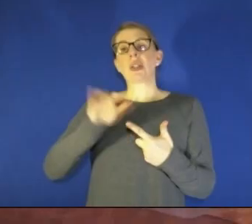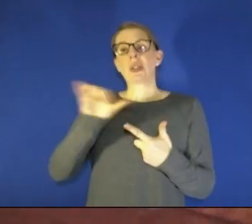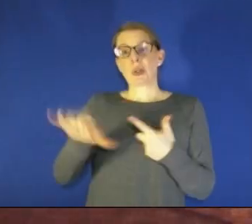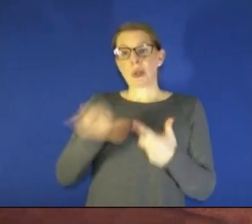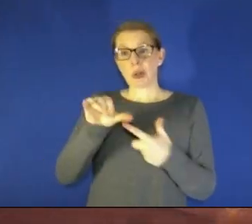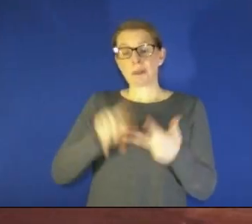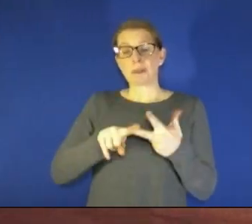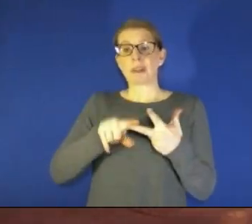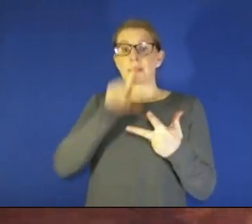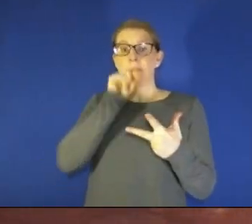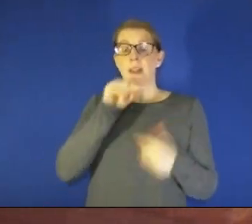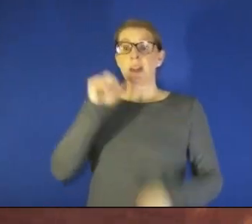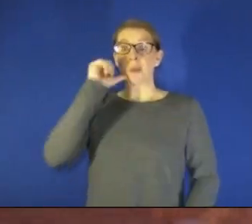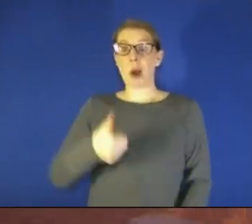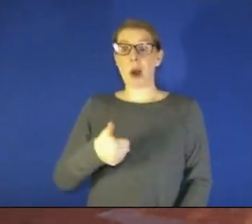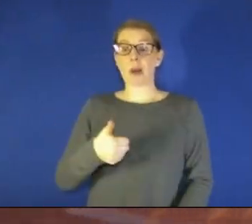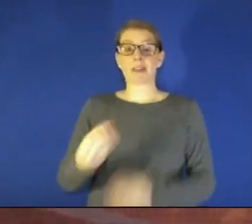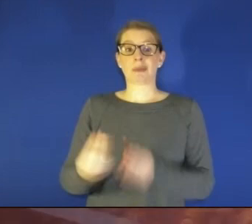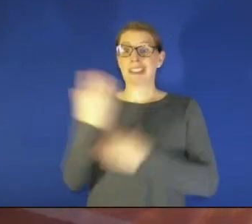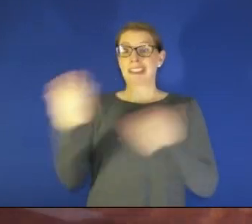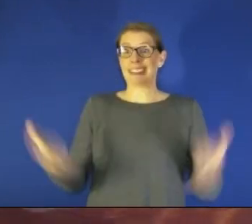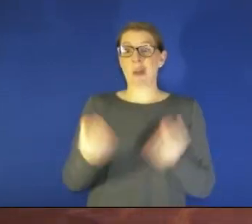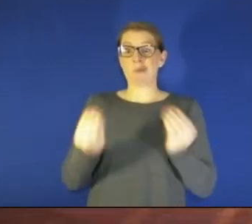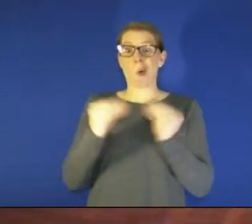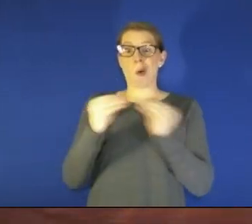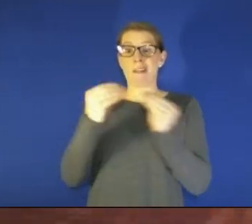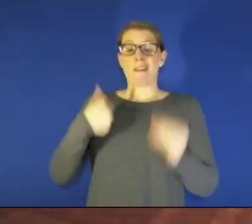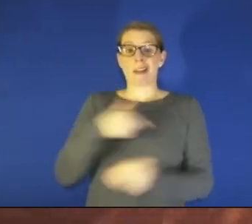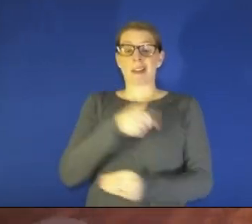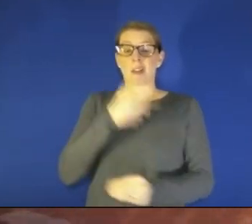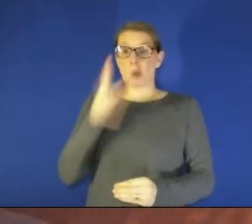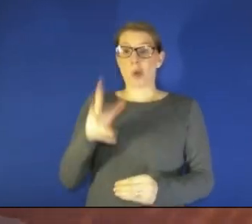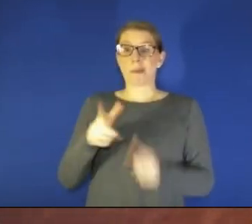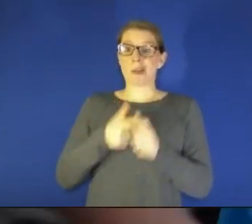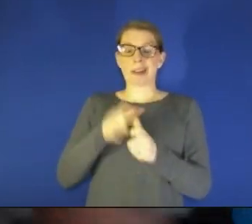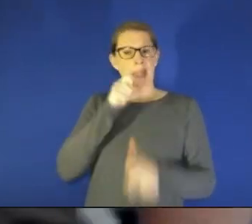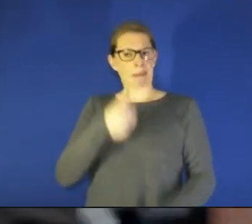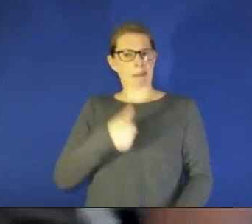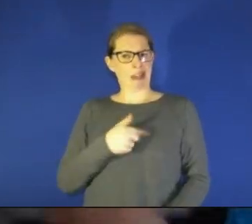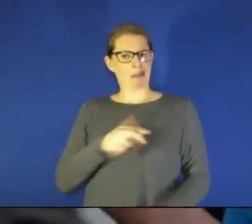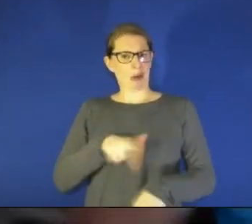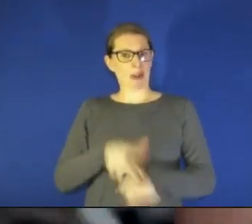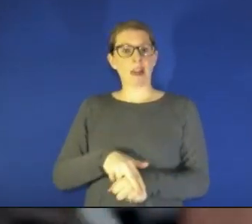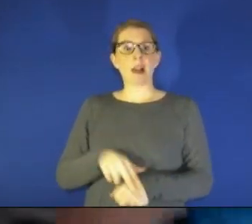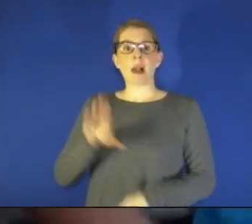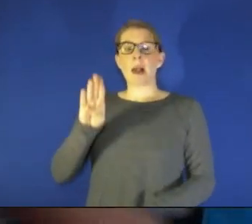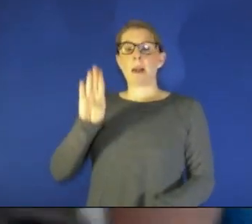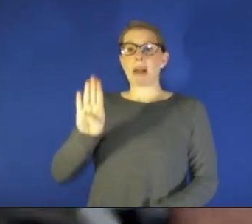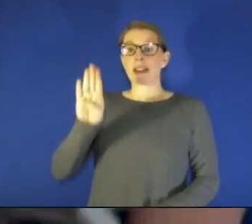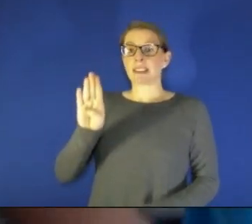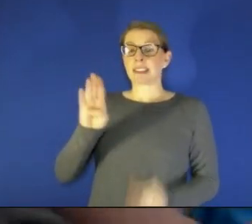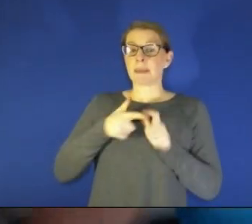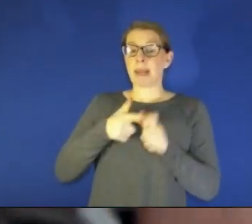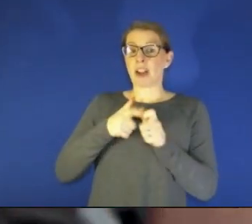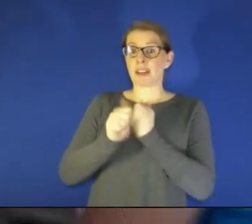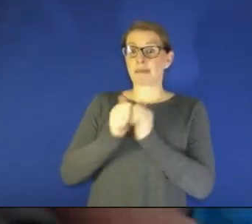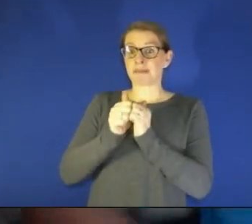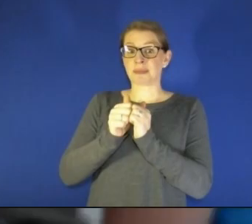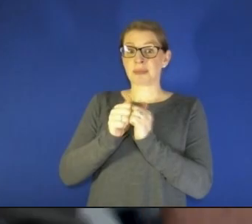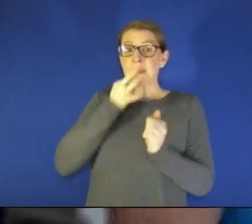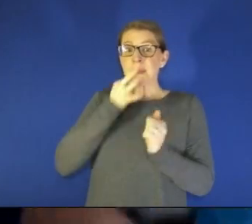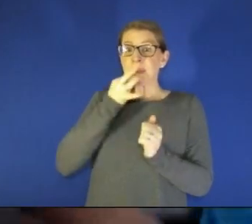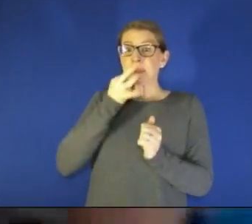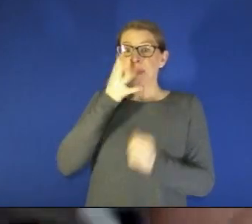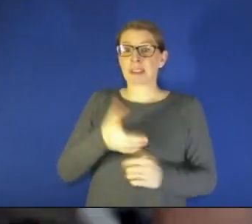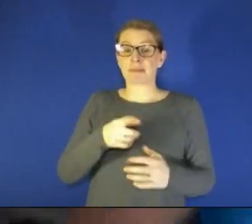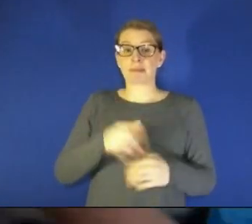spring is here, and more of us will be out running. Not me, of course. The Boston Marathon is on its way, just a few weeks away. It is the official or